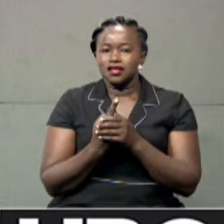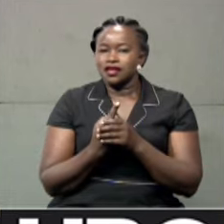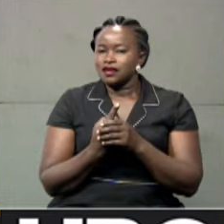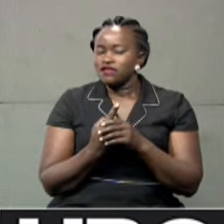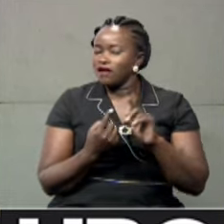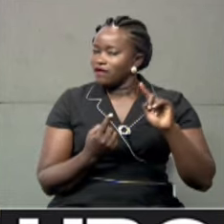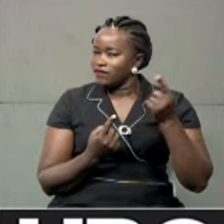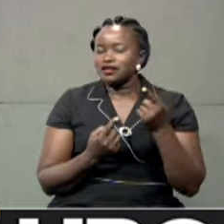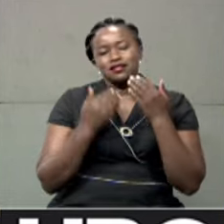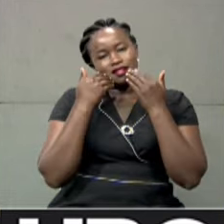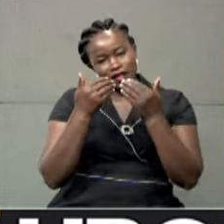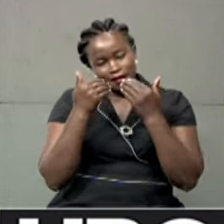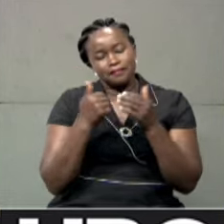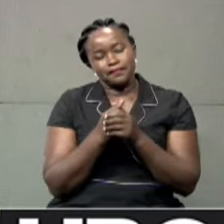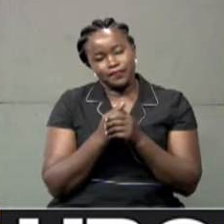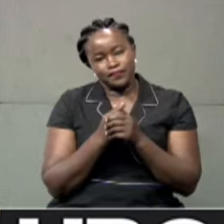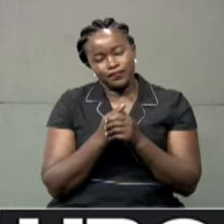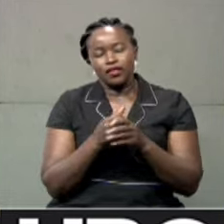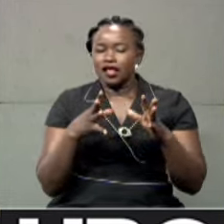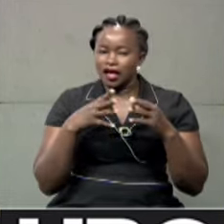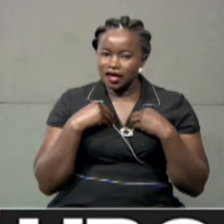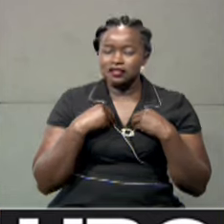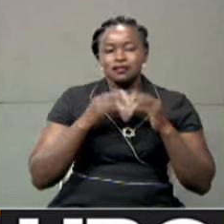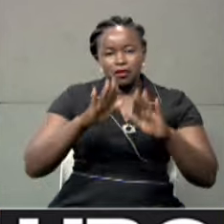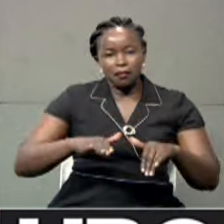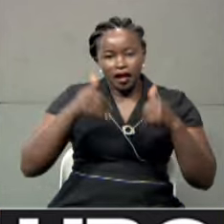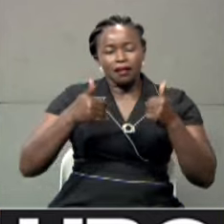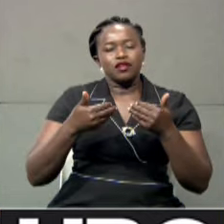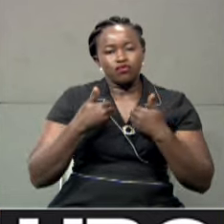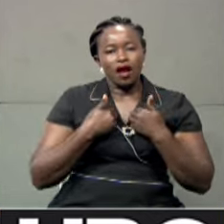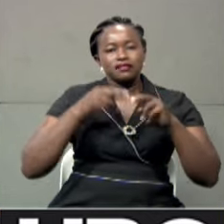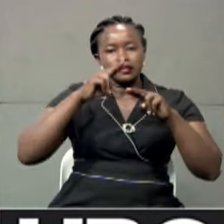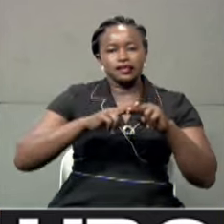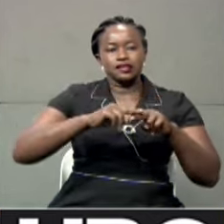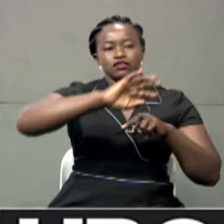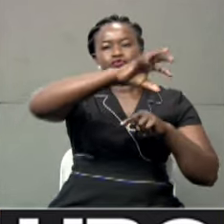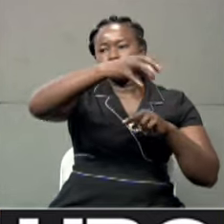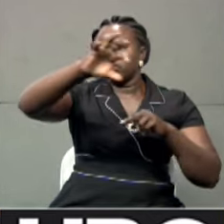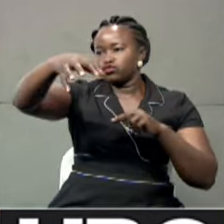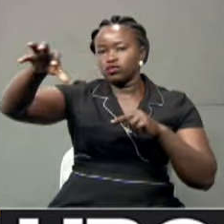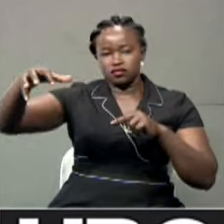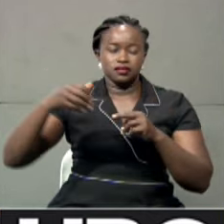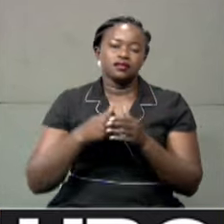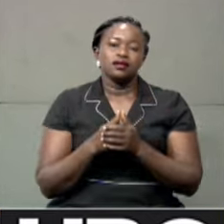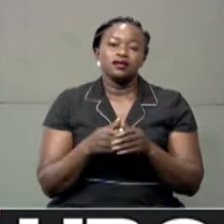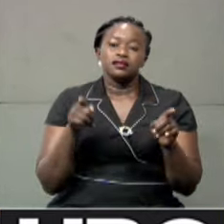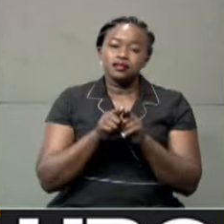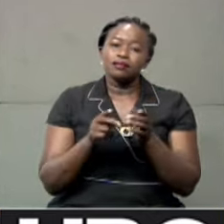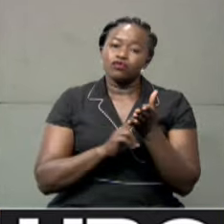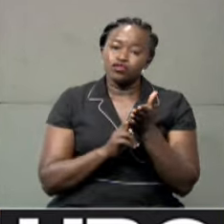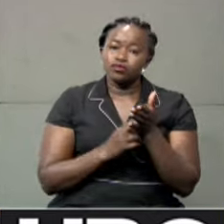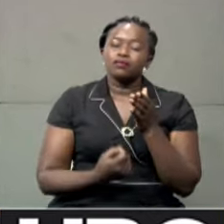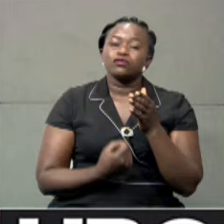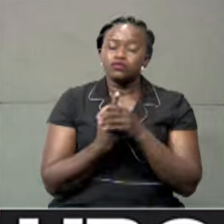you for accepting Parliament to have those regional sittings, and we also want to take this